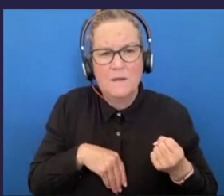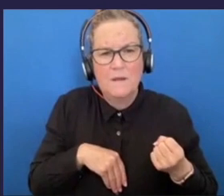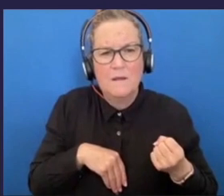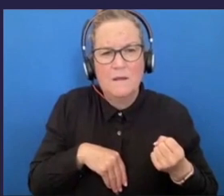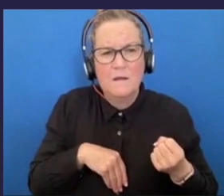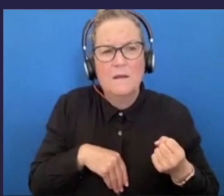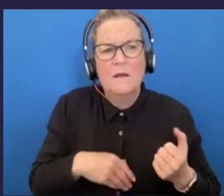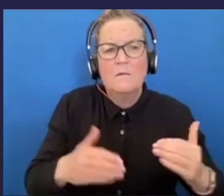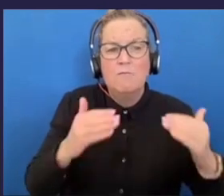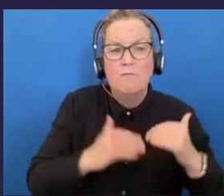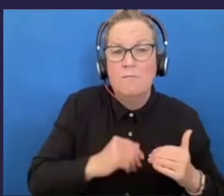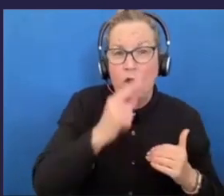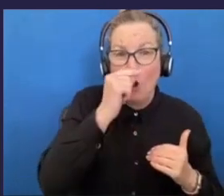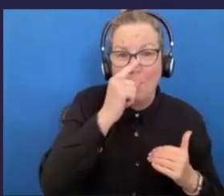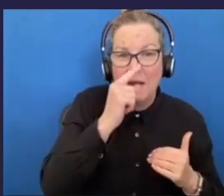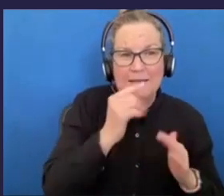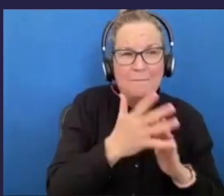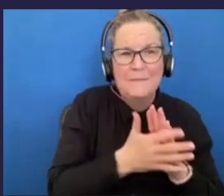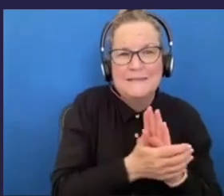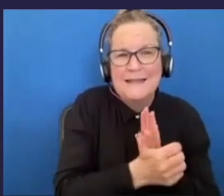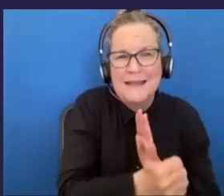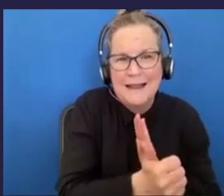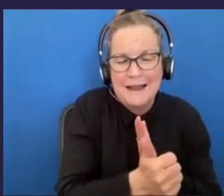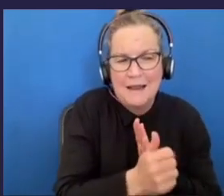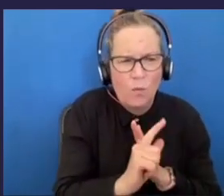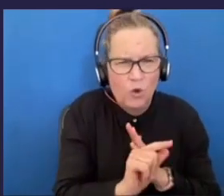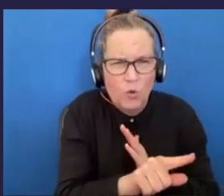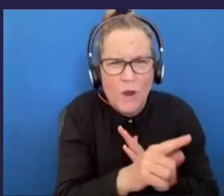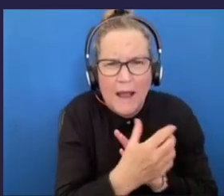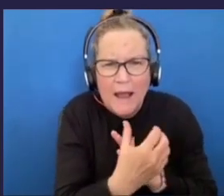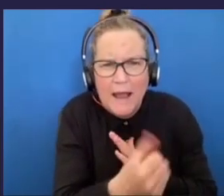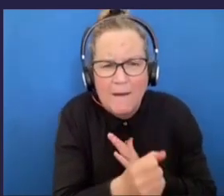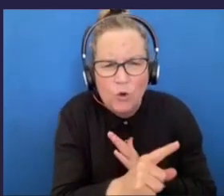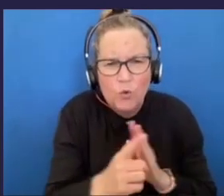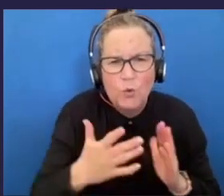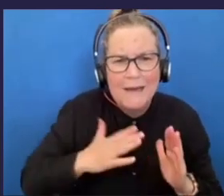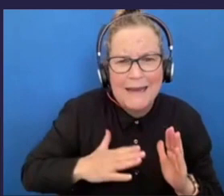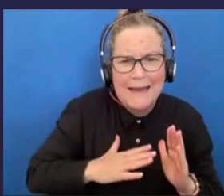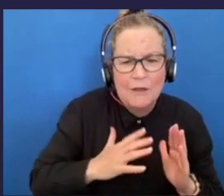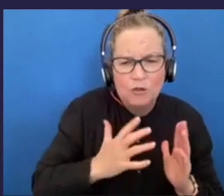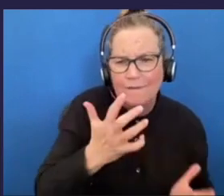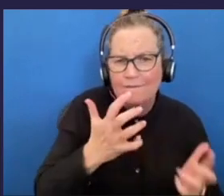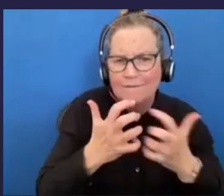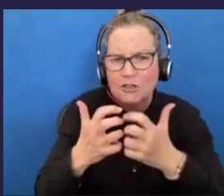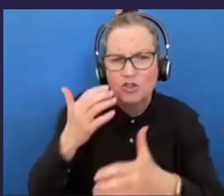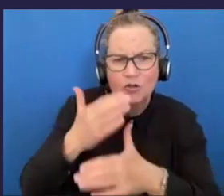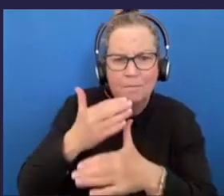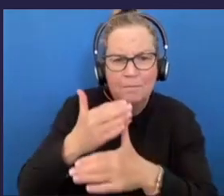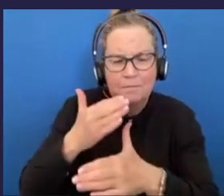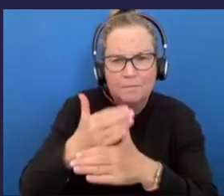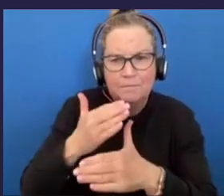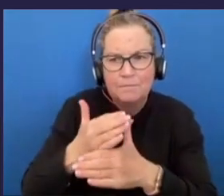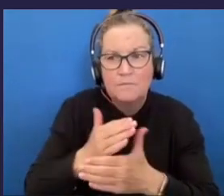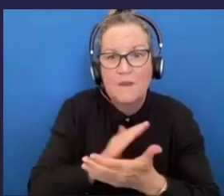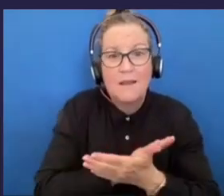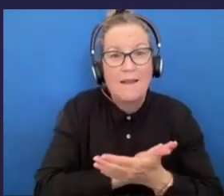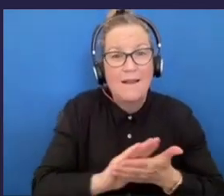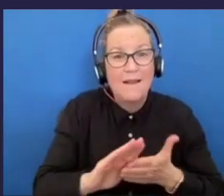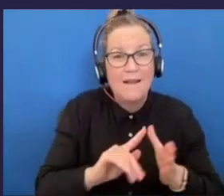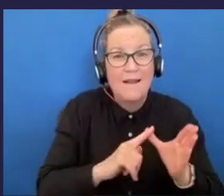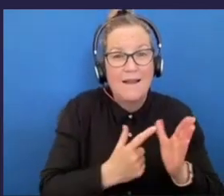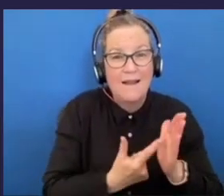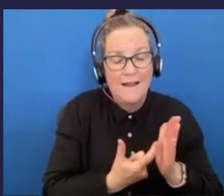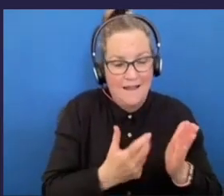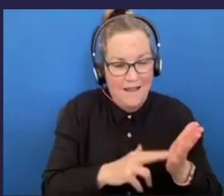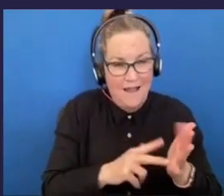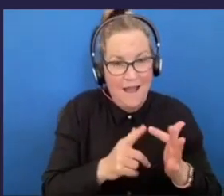skills and the talents that someone is required to have in a workplace. So for Harvey, working in